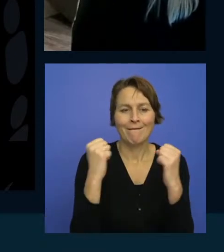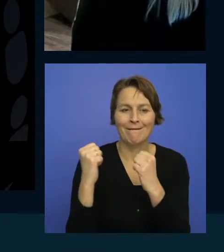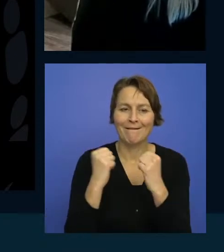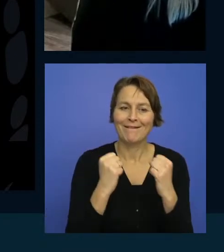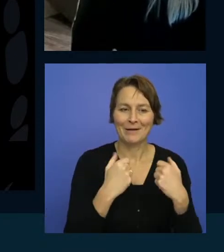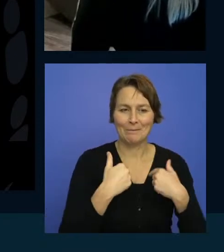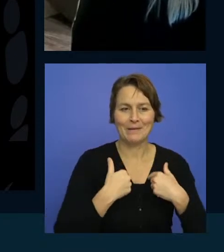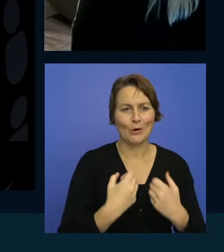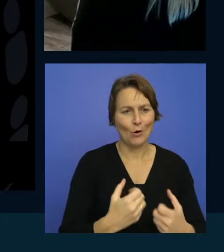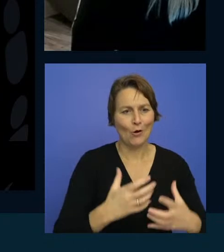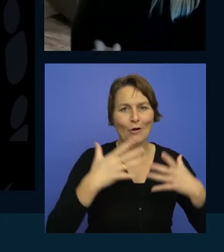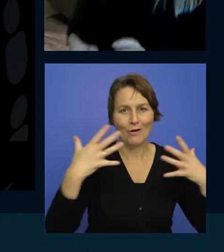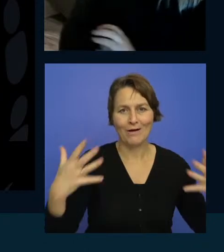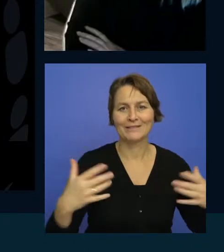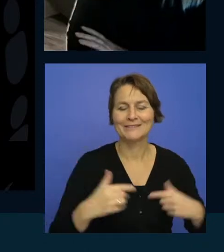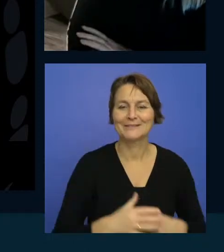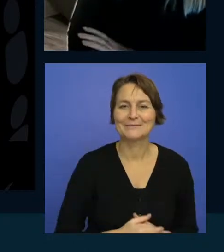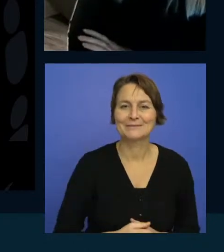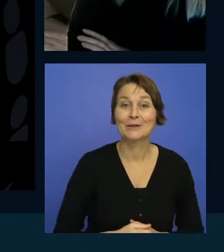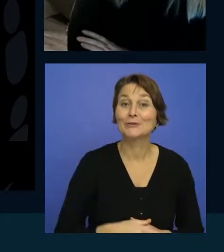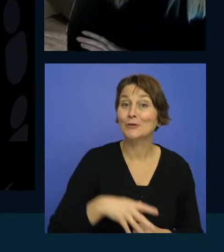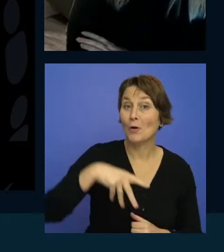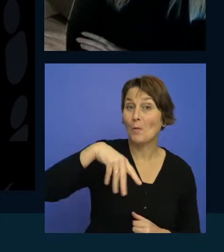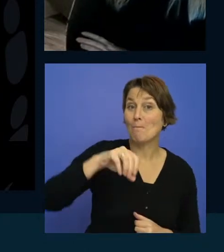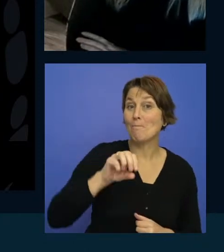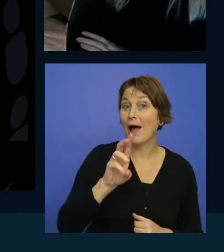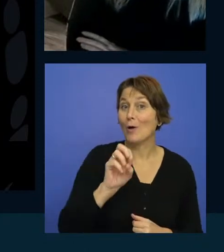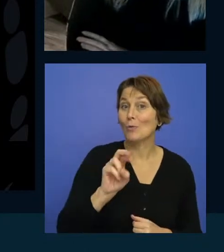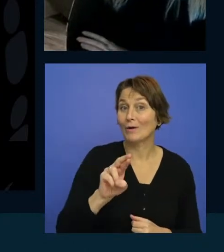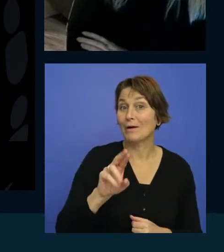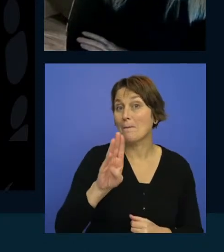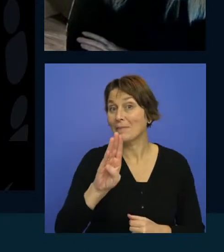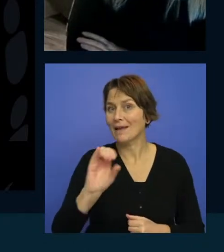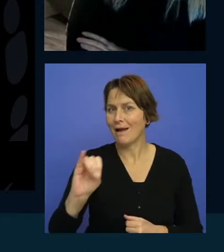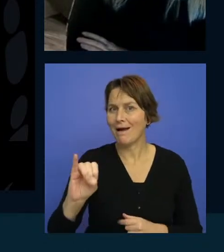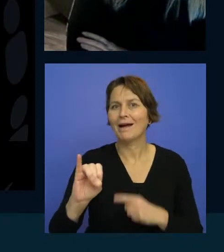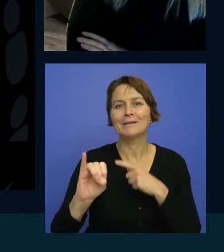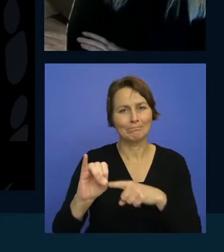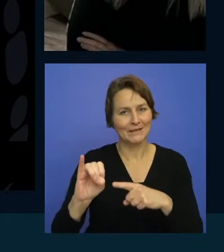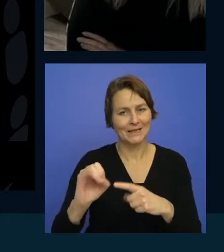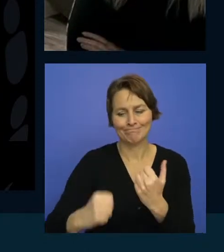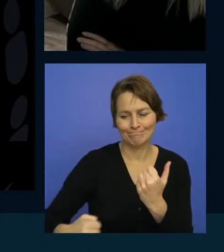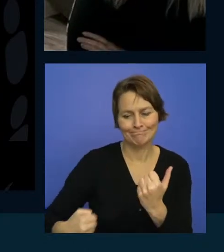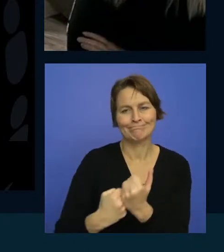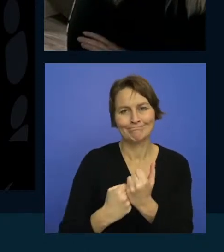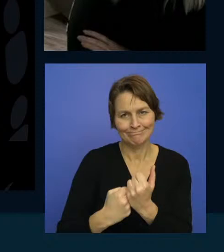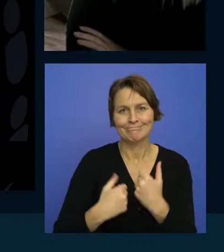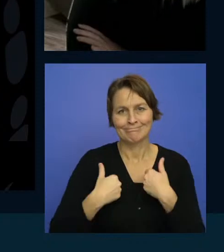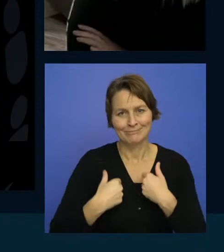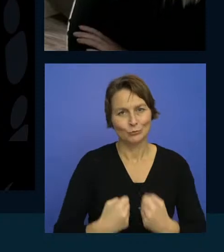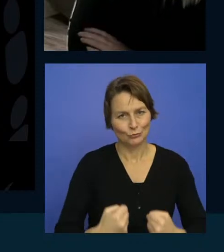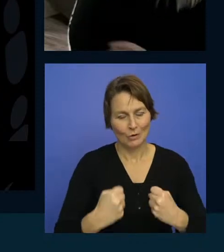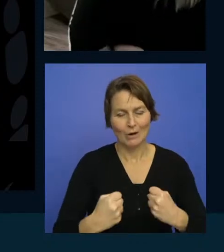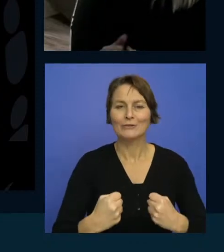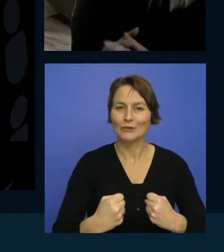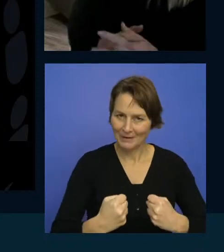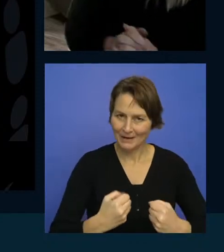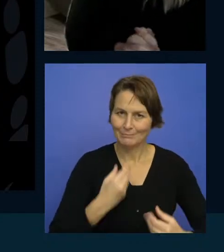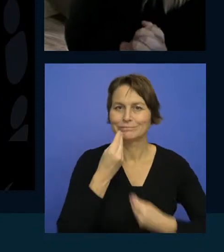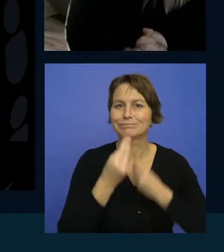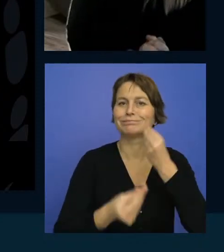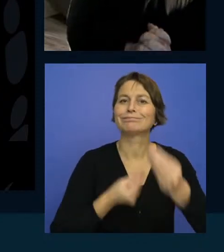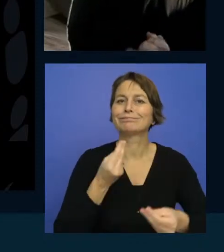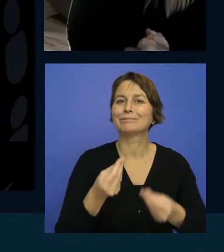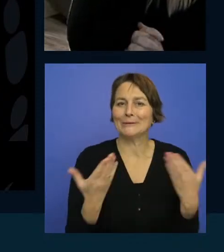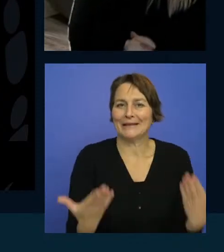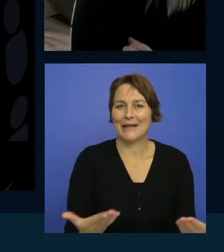and that's what's bringing me here today as well. So let's just jump into what I will be